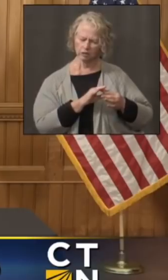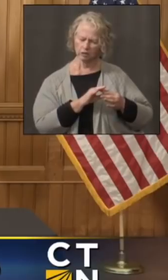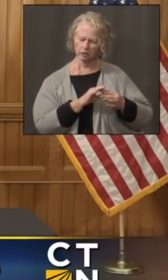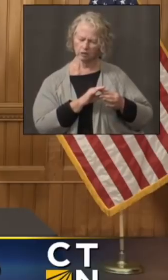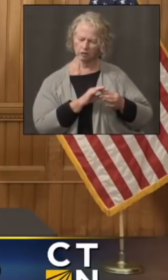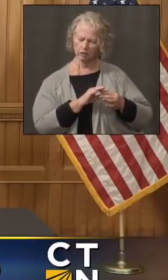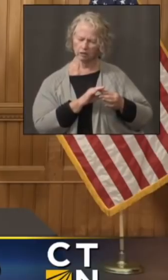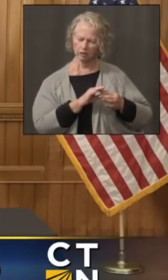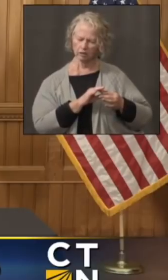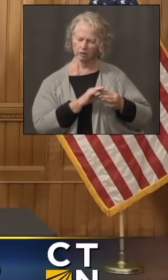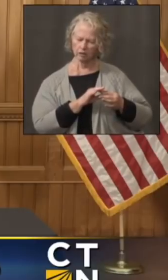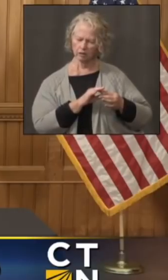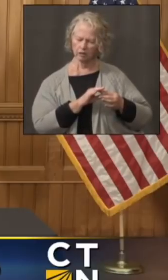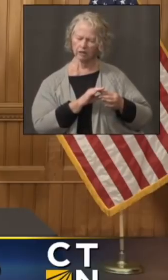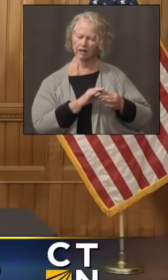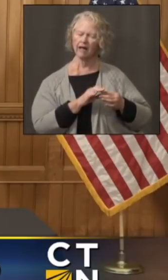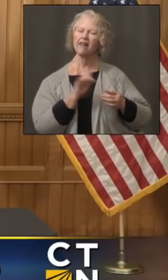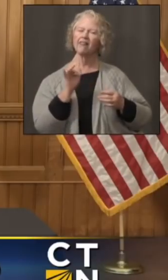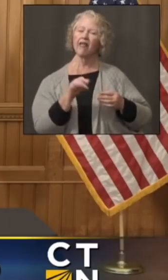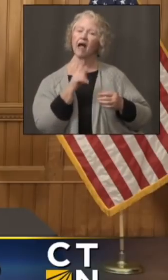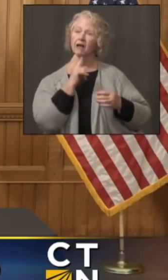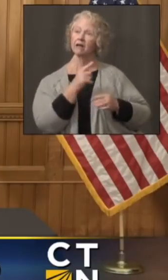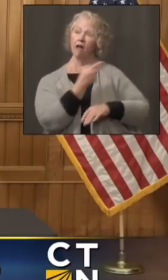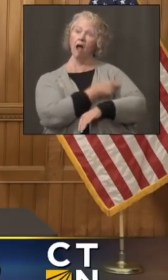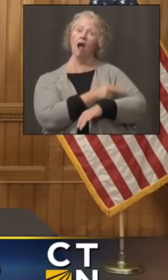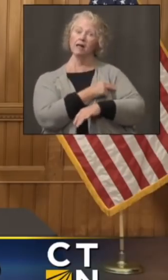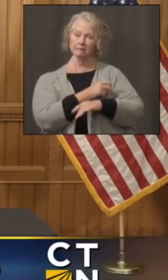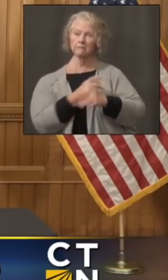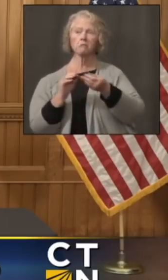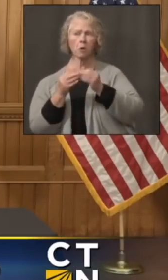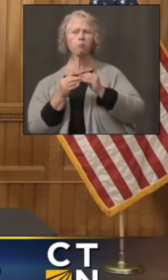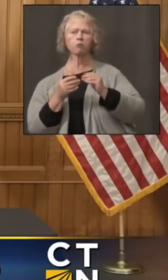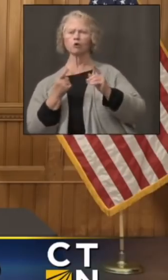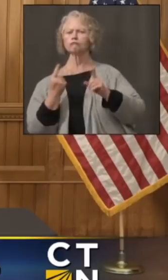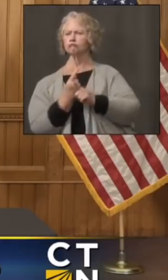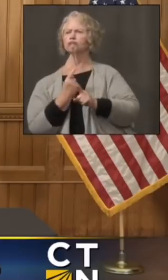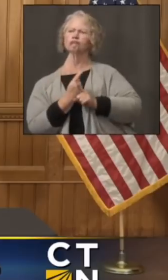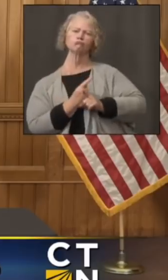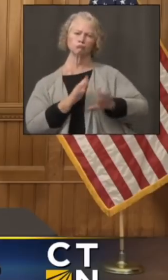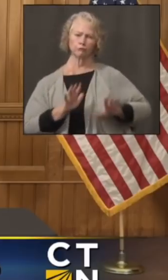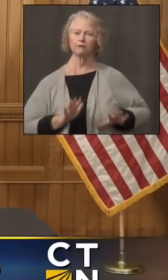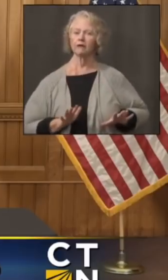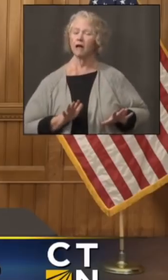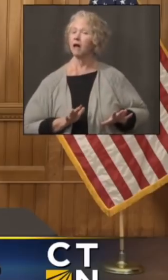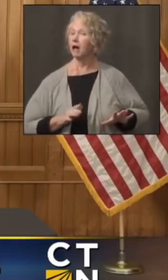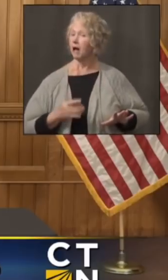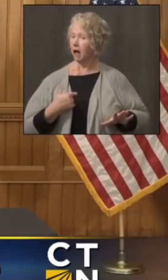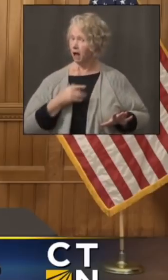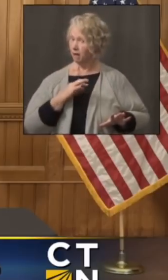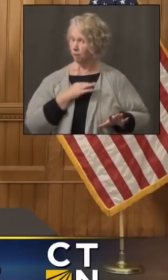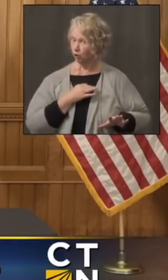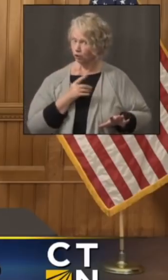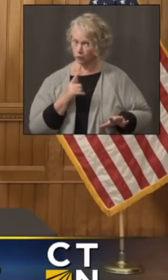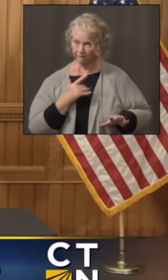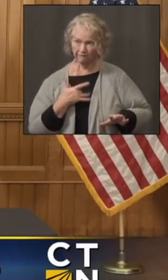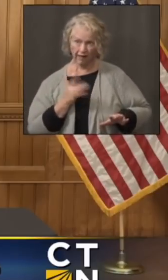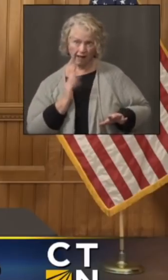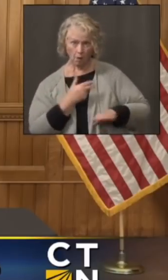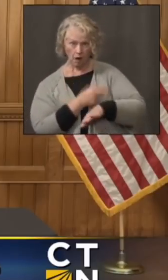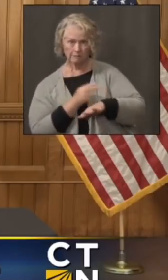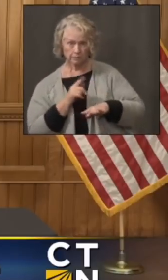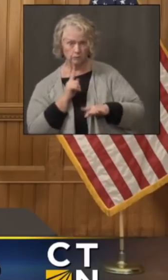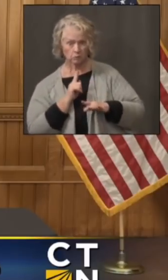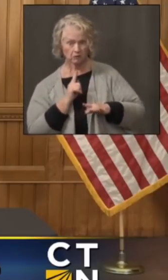a decent, appropriate level. But if this trend continues and goes higher, are we going to be okay hospital-wise?